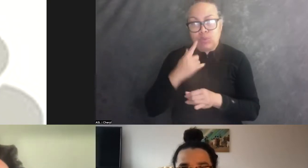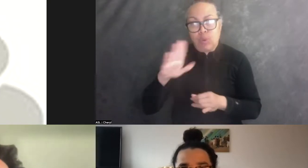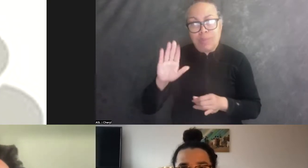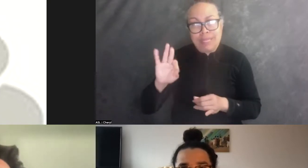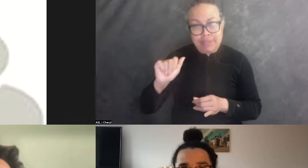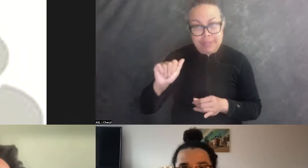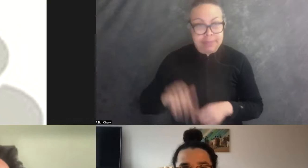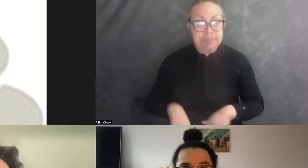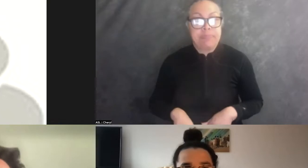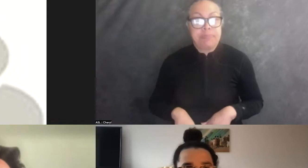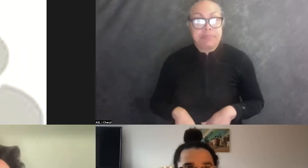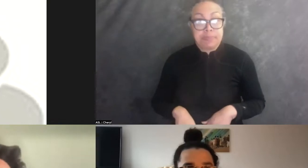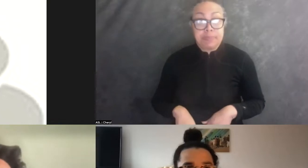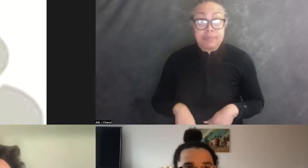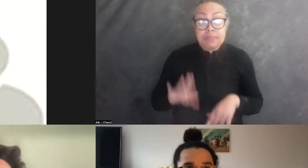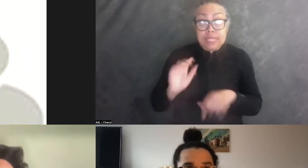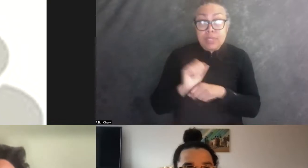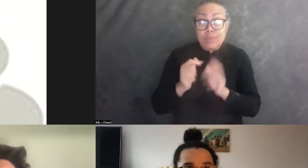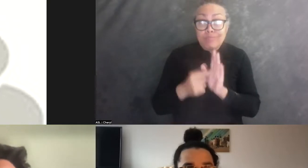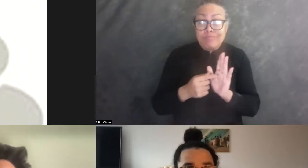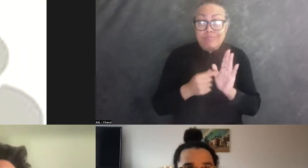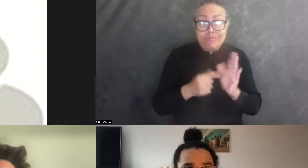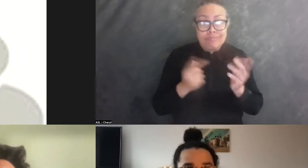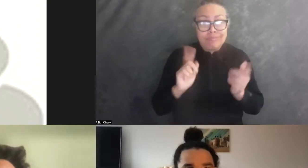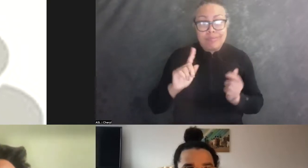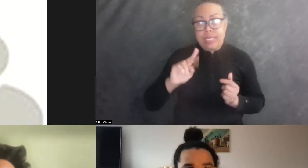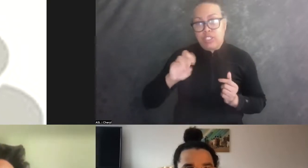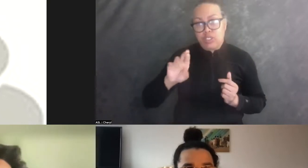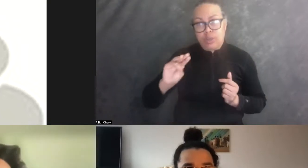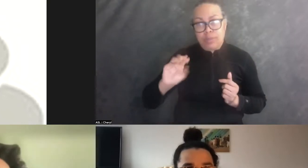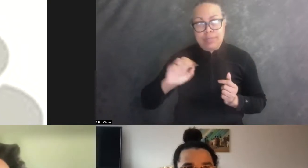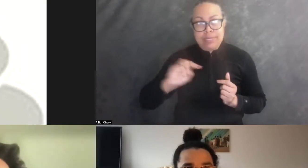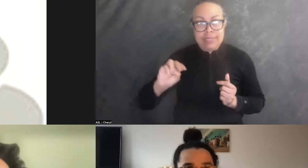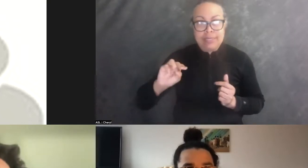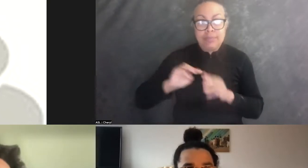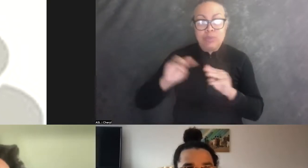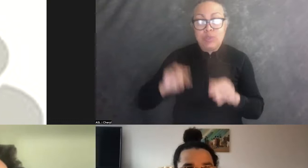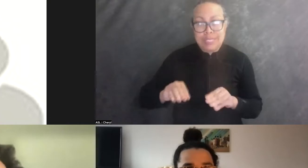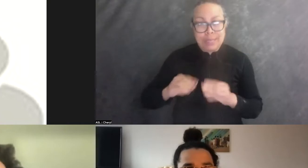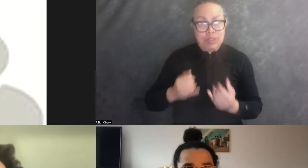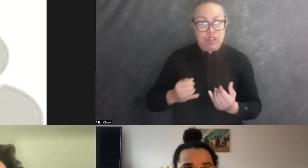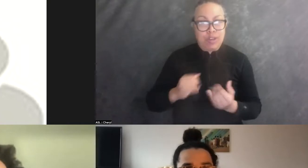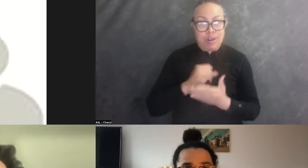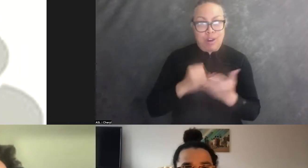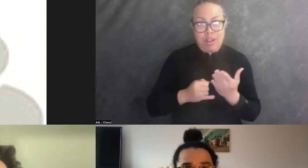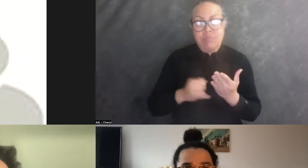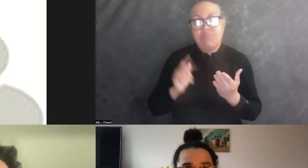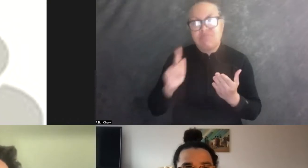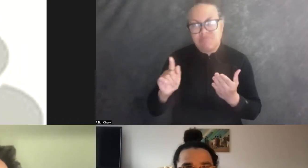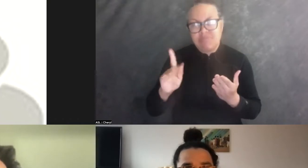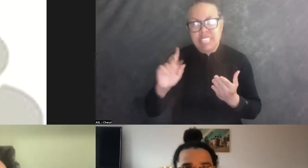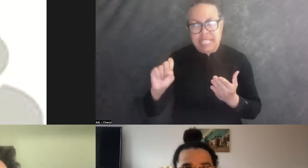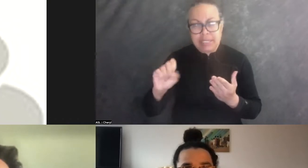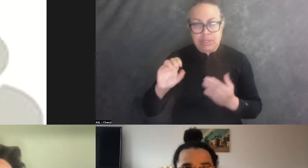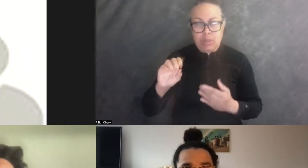Fine Arts. His work has been exhibited at the Nerman Museum of Contemporary Art, which is in Overland Park, Kansas,